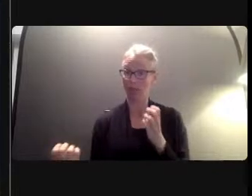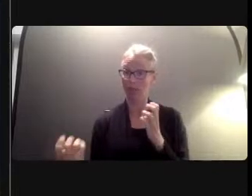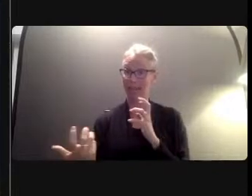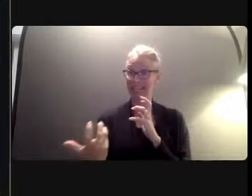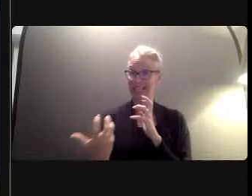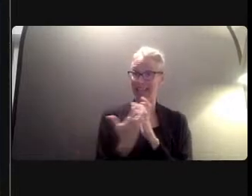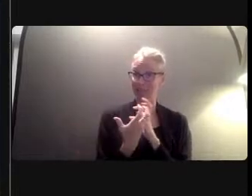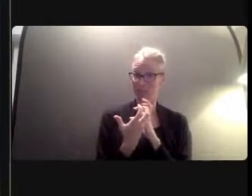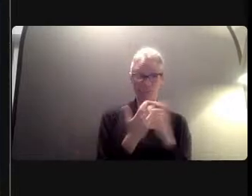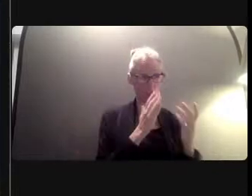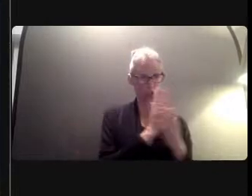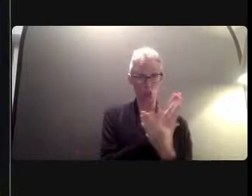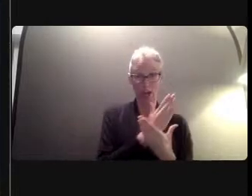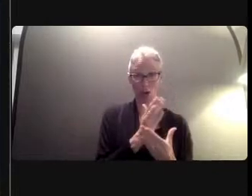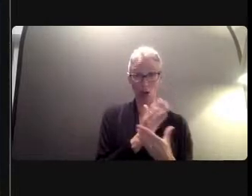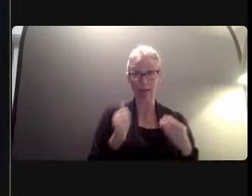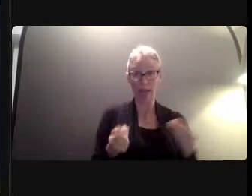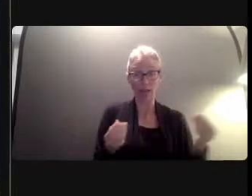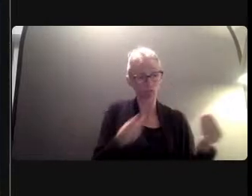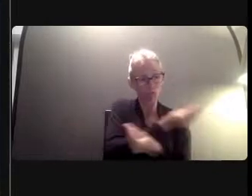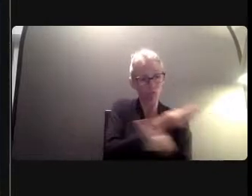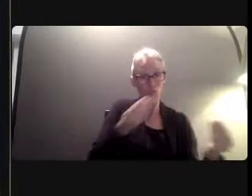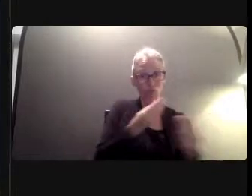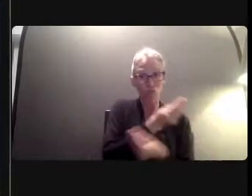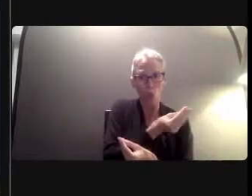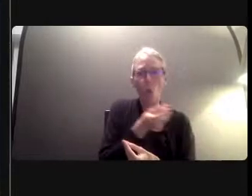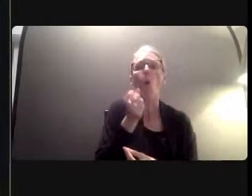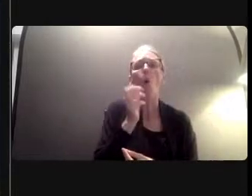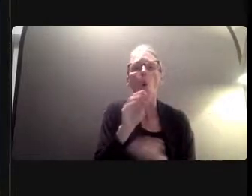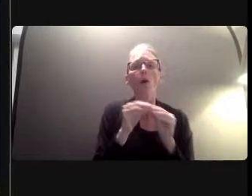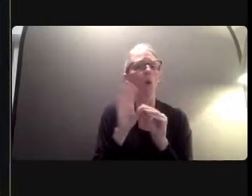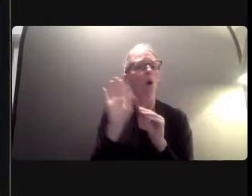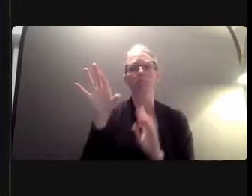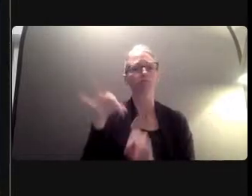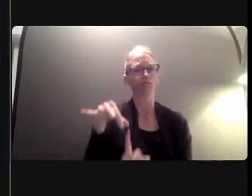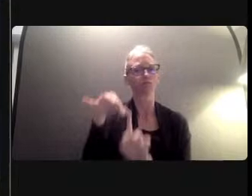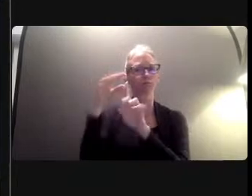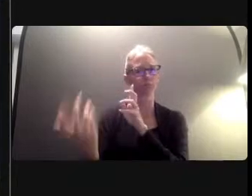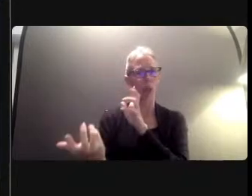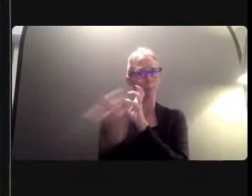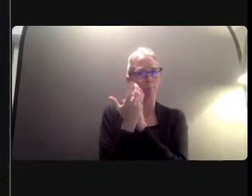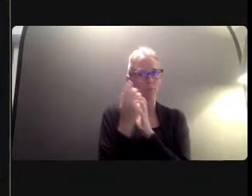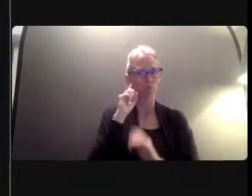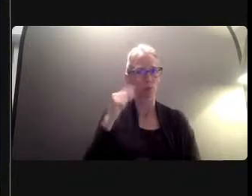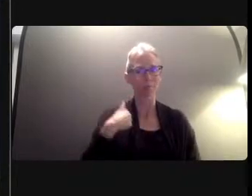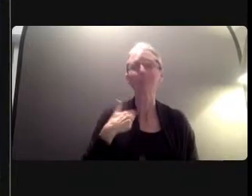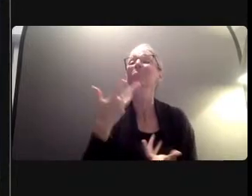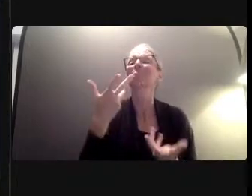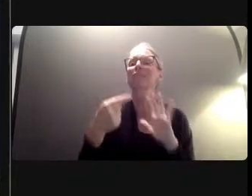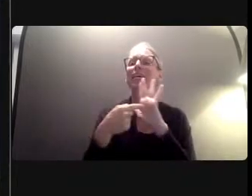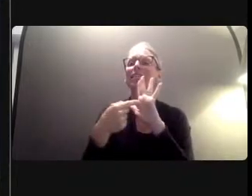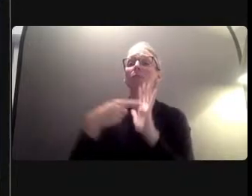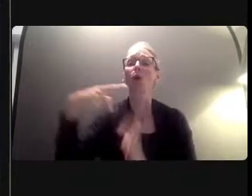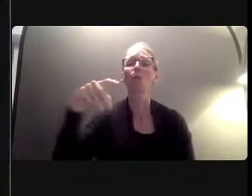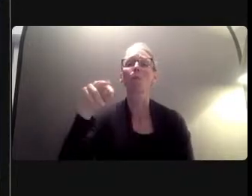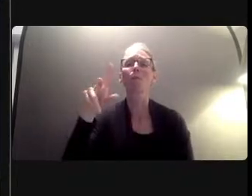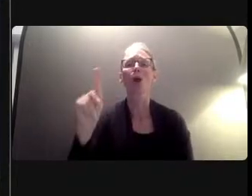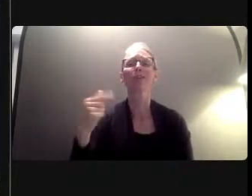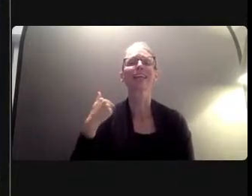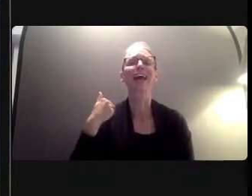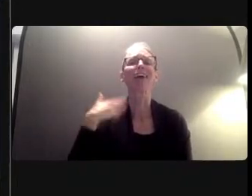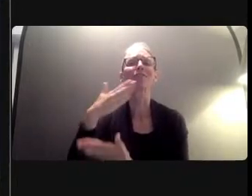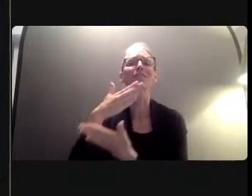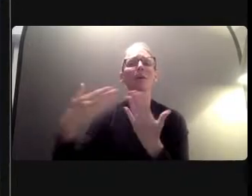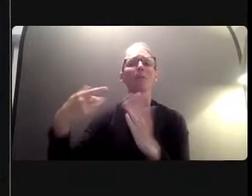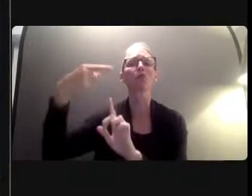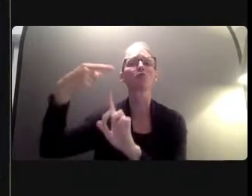Or are they often really customized to the individual? So thinking of those like rental programs at parks and stuff that we sometimes see and are